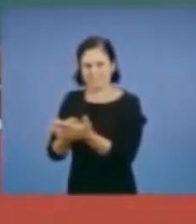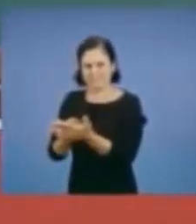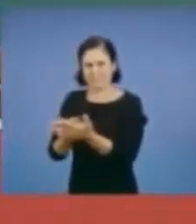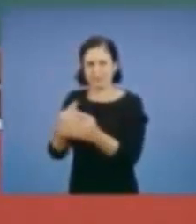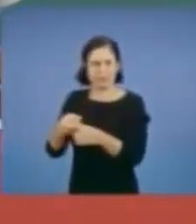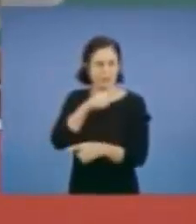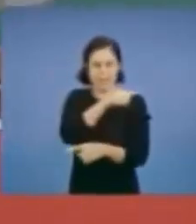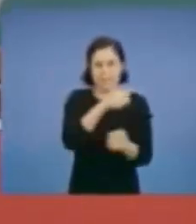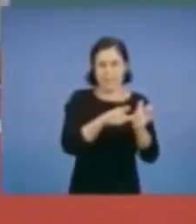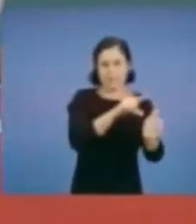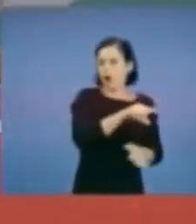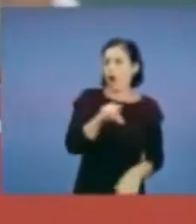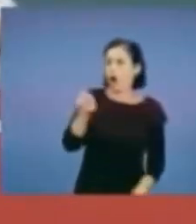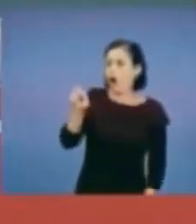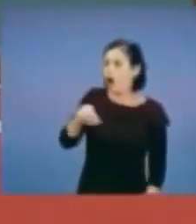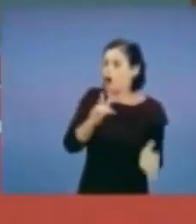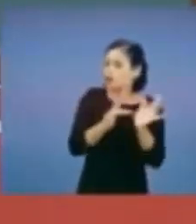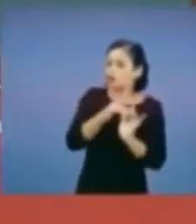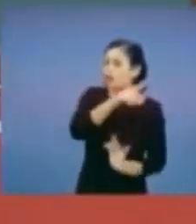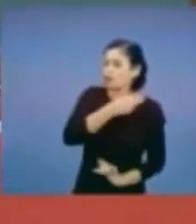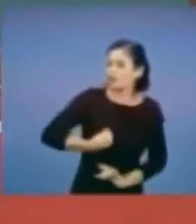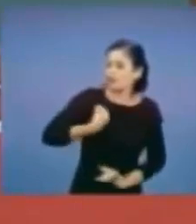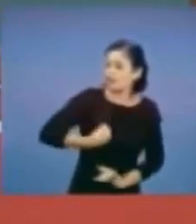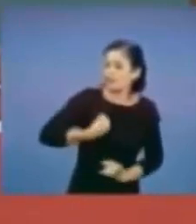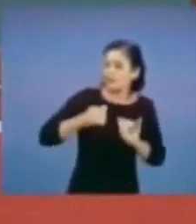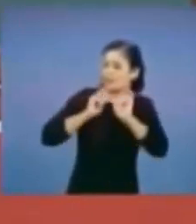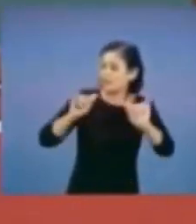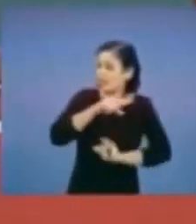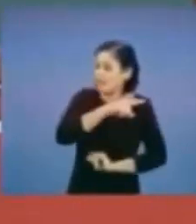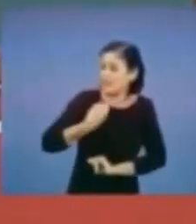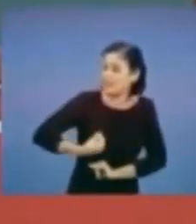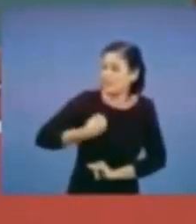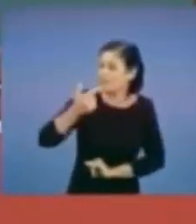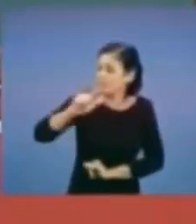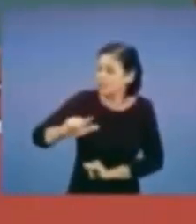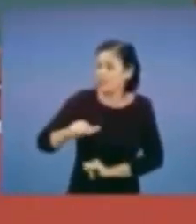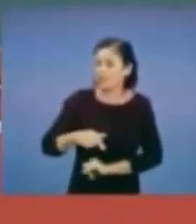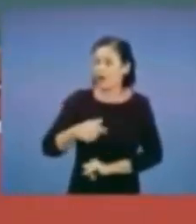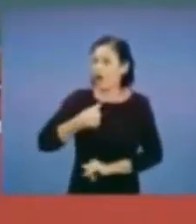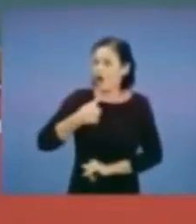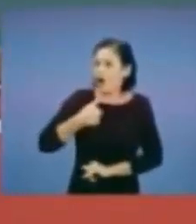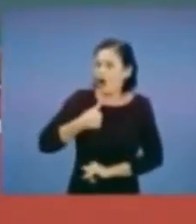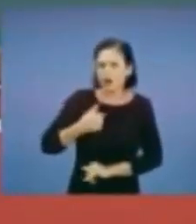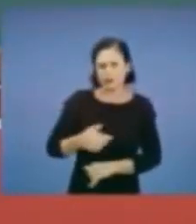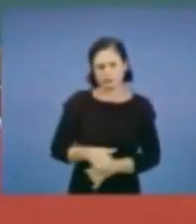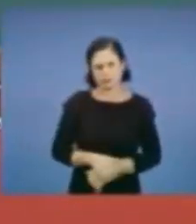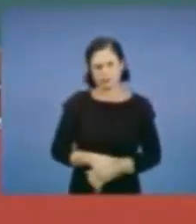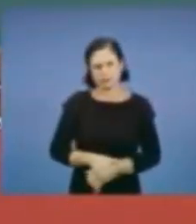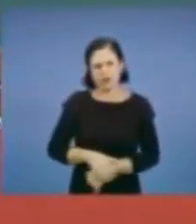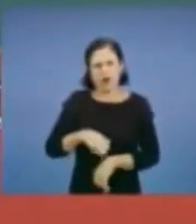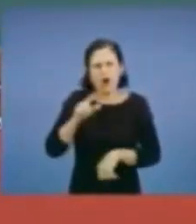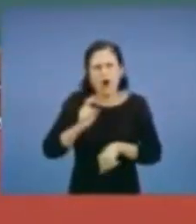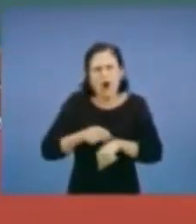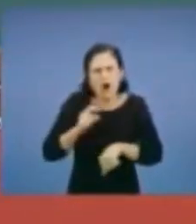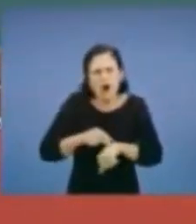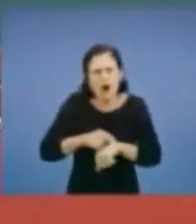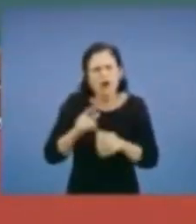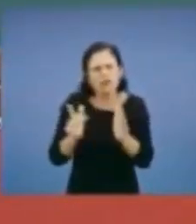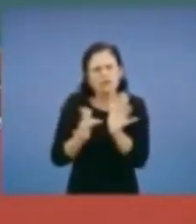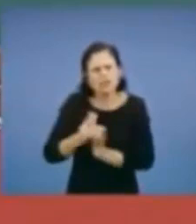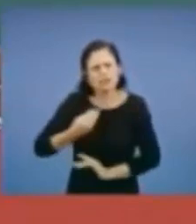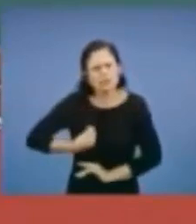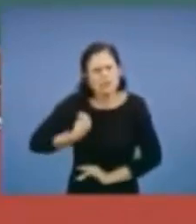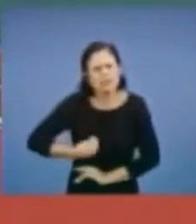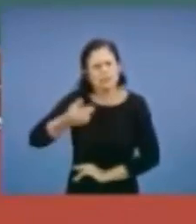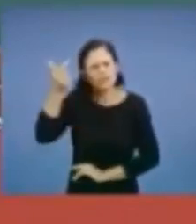Jesus. Nobody believed because somebody else told them, hey, I'm bringing the news, Jesus risen. Here, my brother,